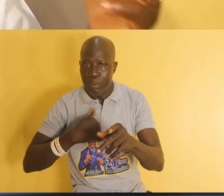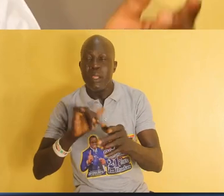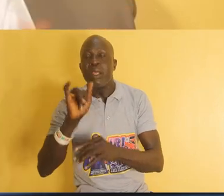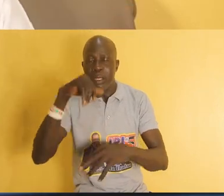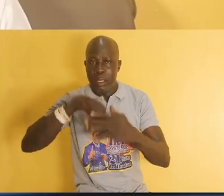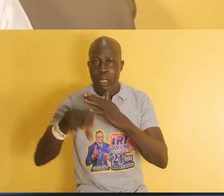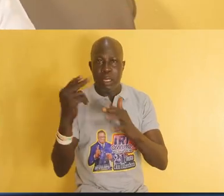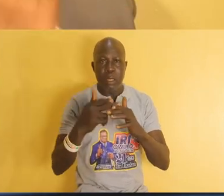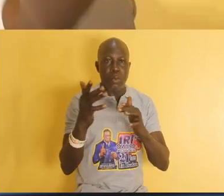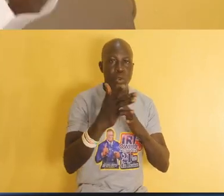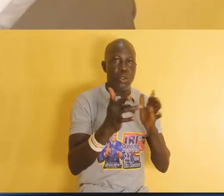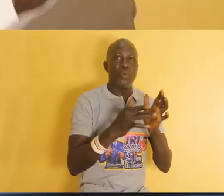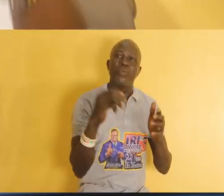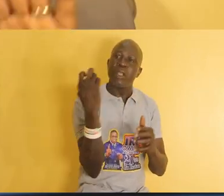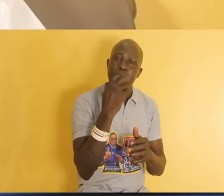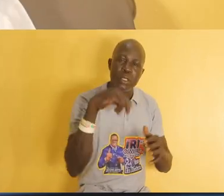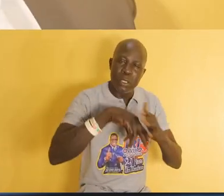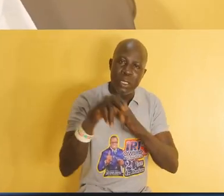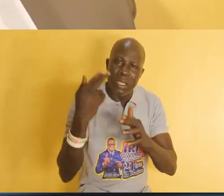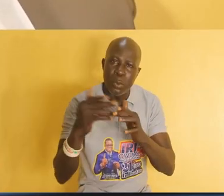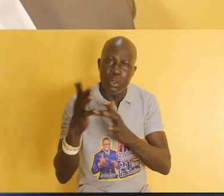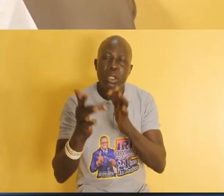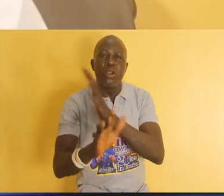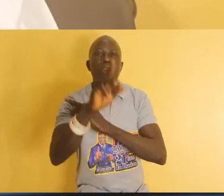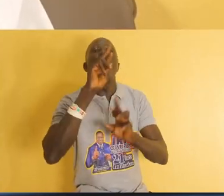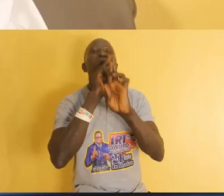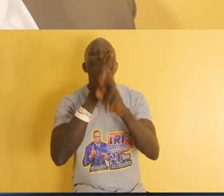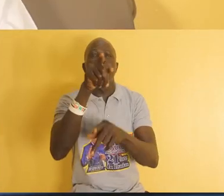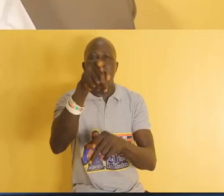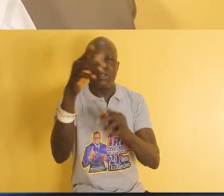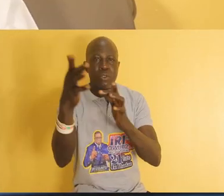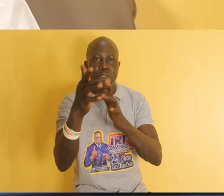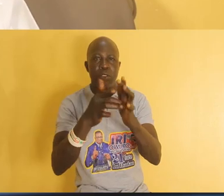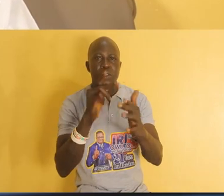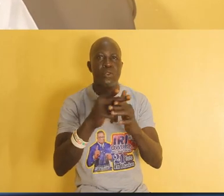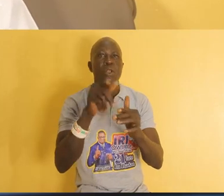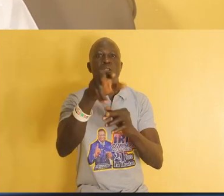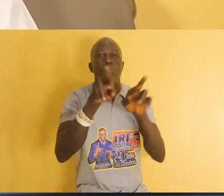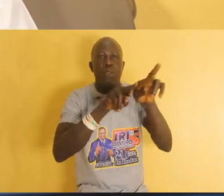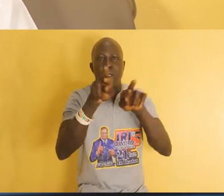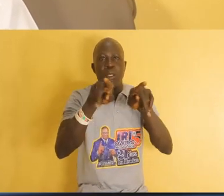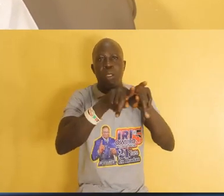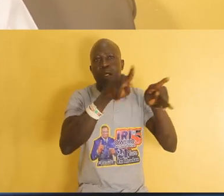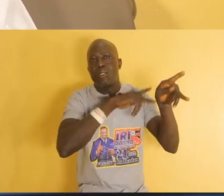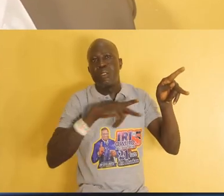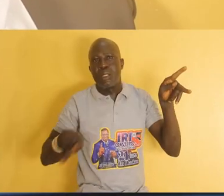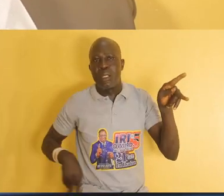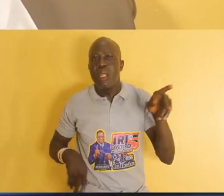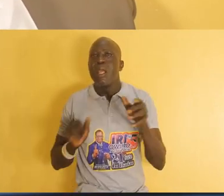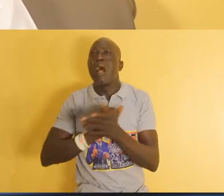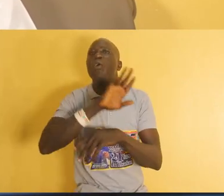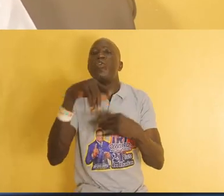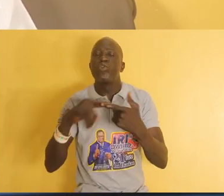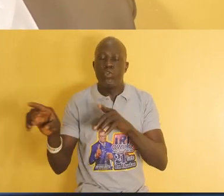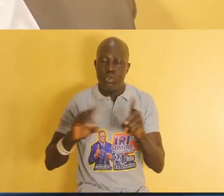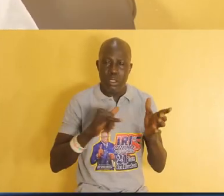bin Nazetala. Wo we lo ko luwa. Olorun we are down no. Amen. Wa de se bi oba. Amen. Ni ba wo le fe